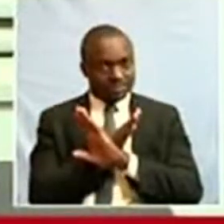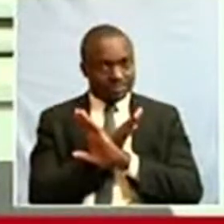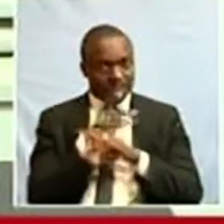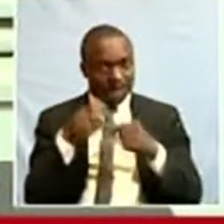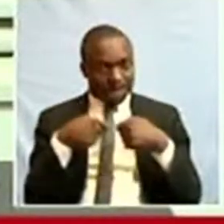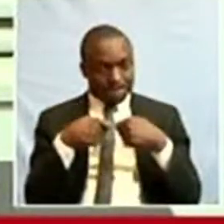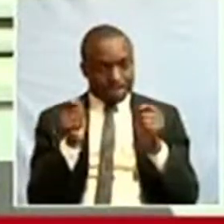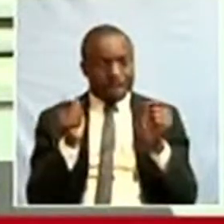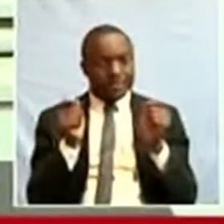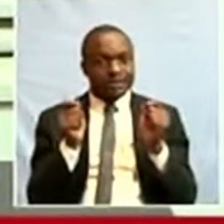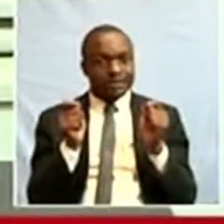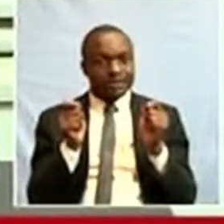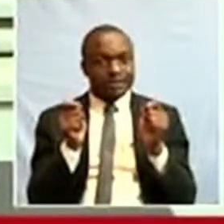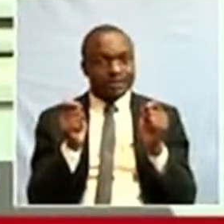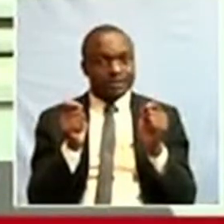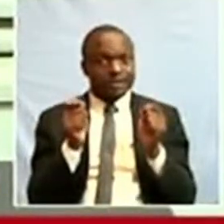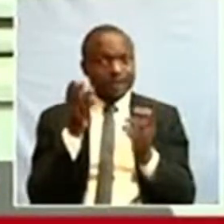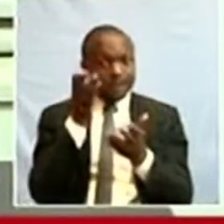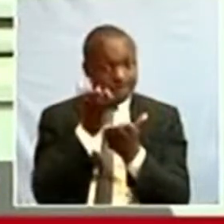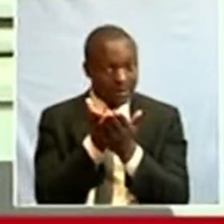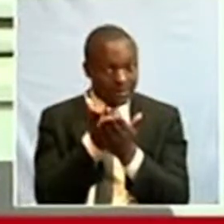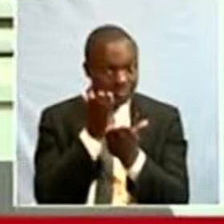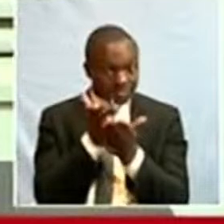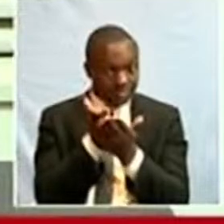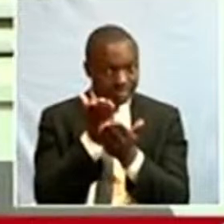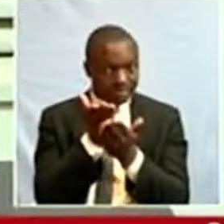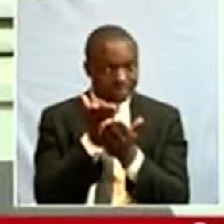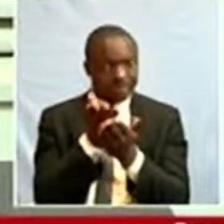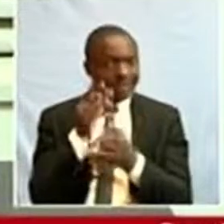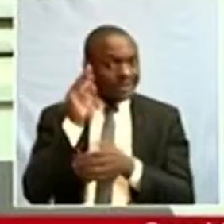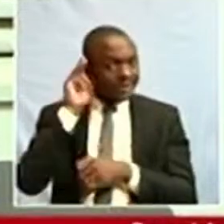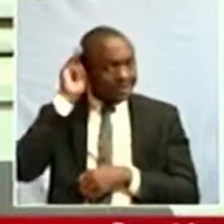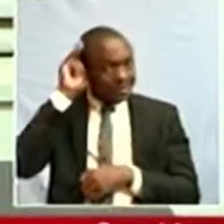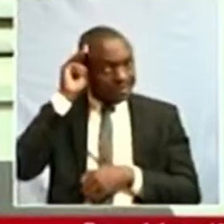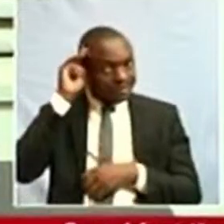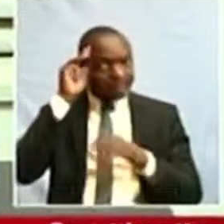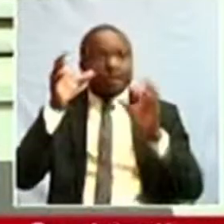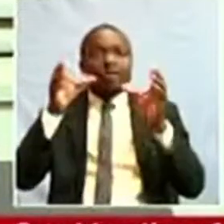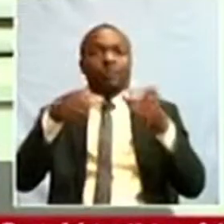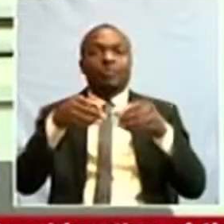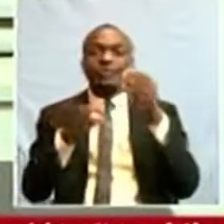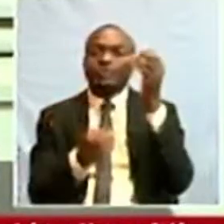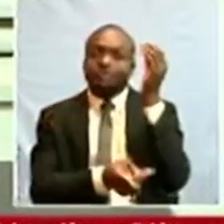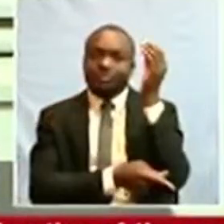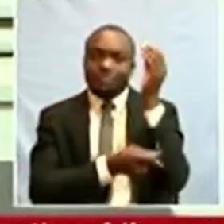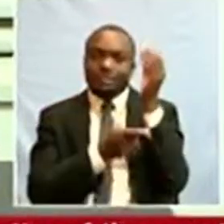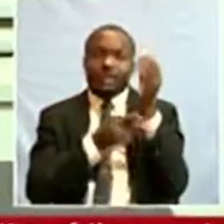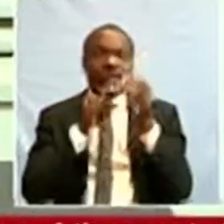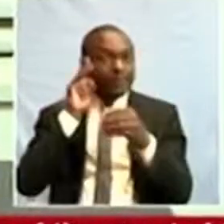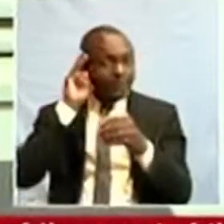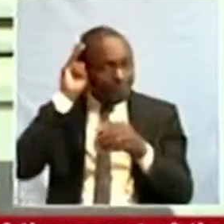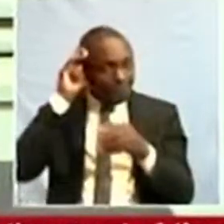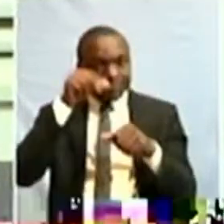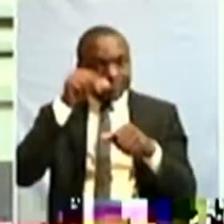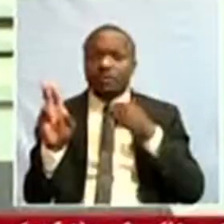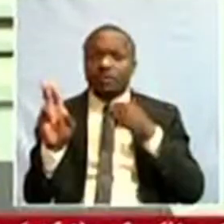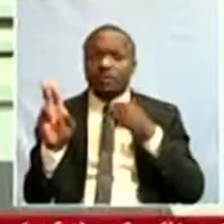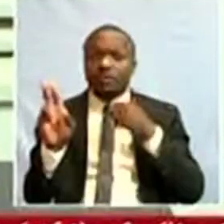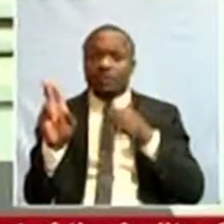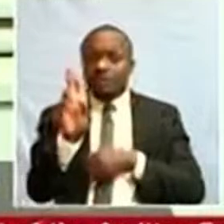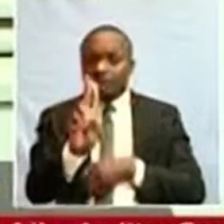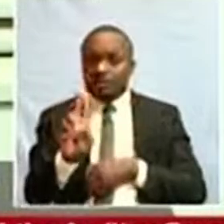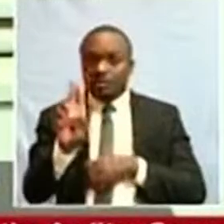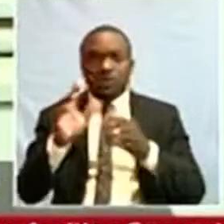launched and requested the Minister of Community Development and Social Services and Minister of Agriculture to use the